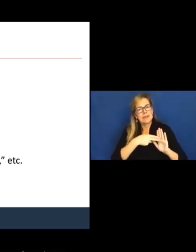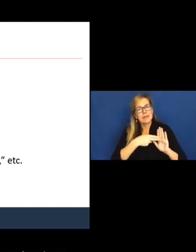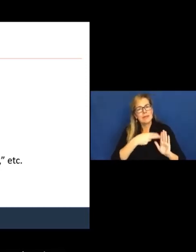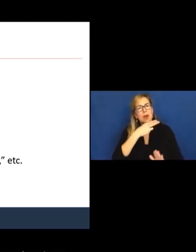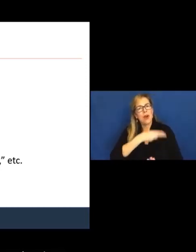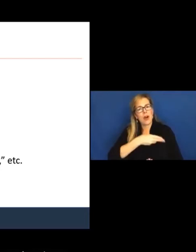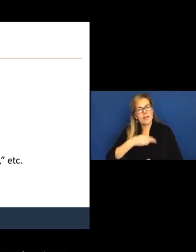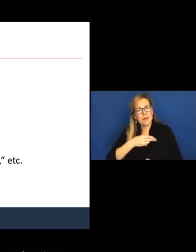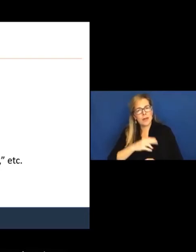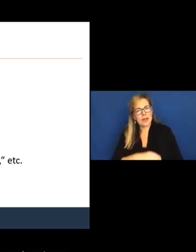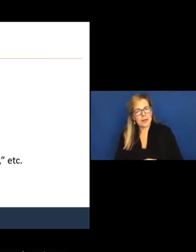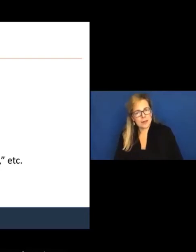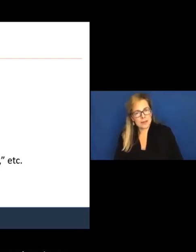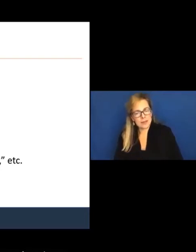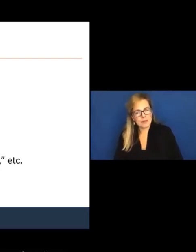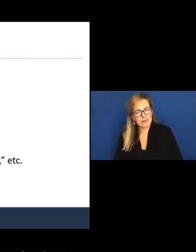Next slide, please.